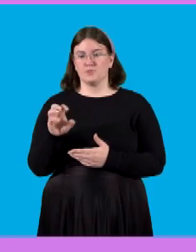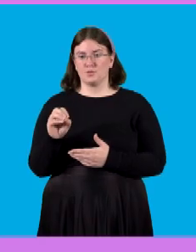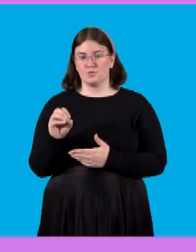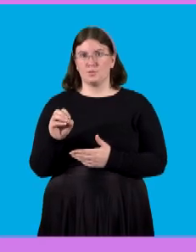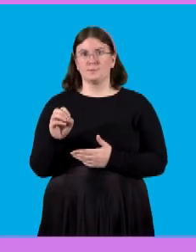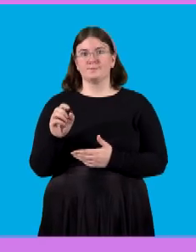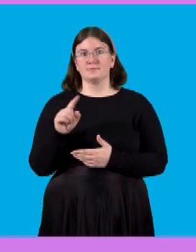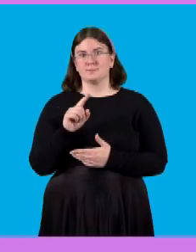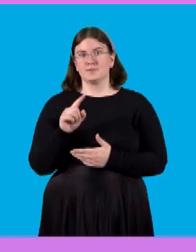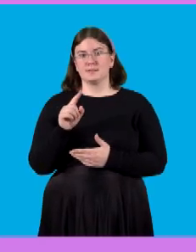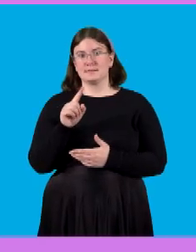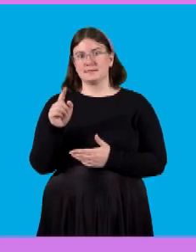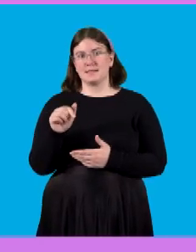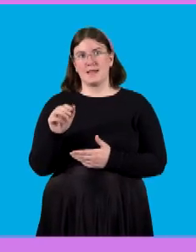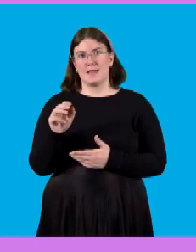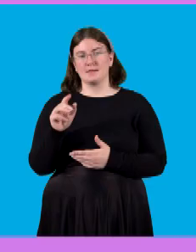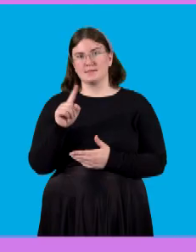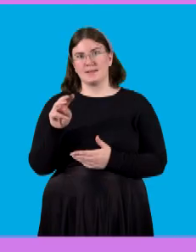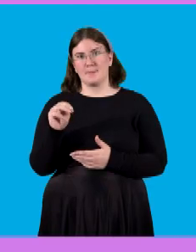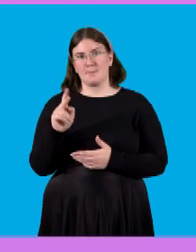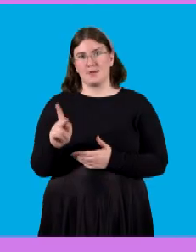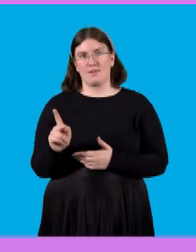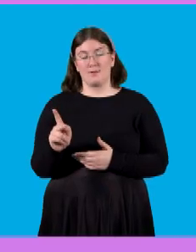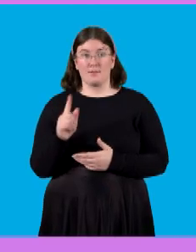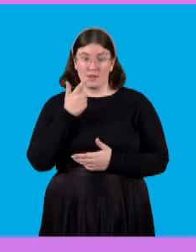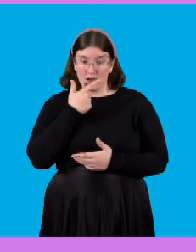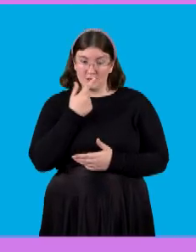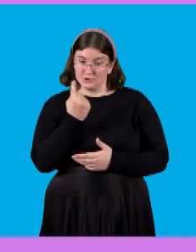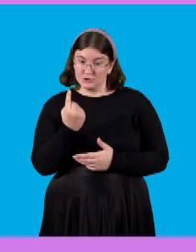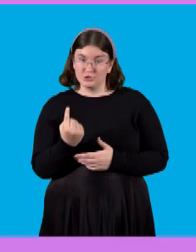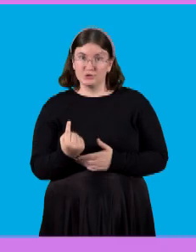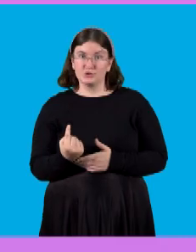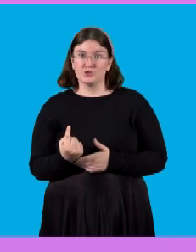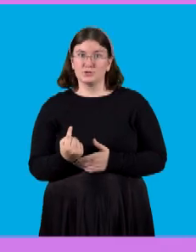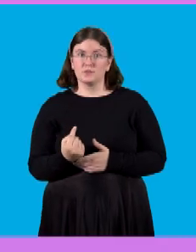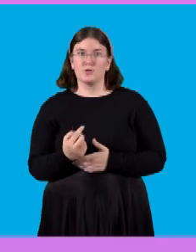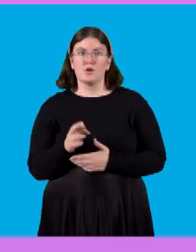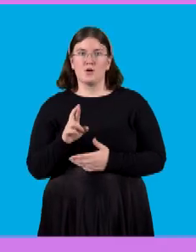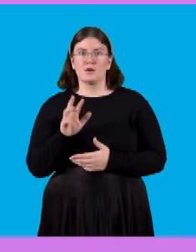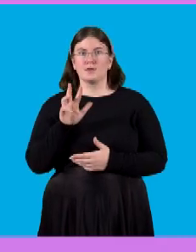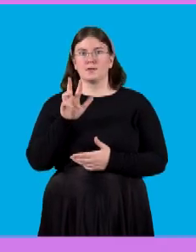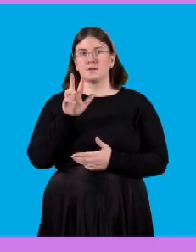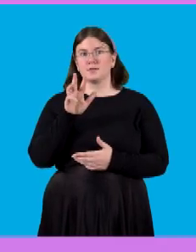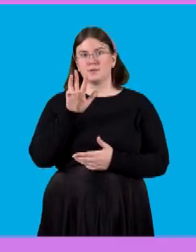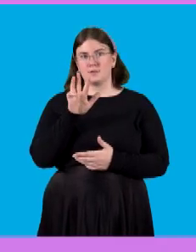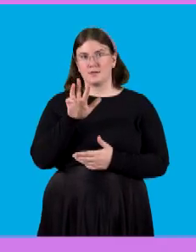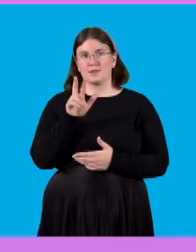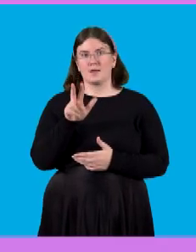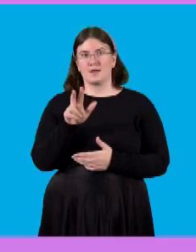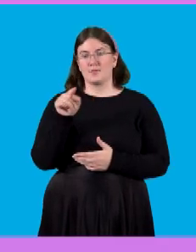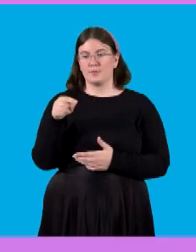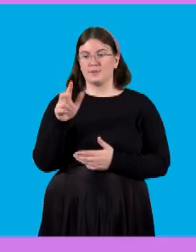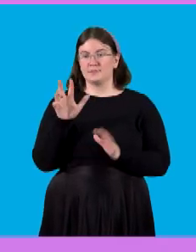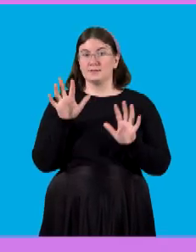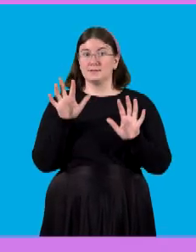3,270 Zambian kwacha. Then the lunch per person is 98 Rand or